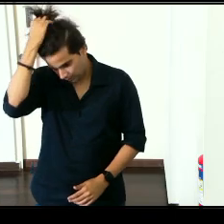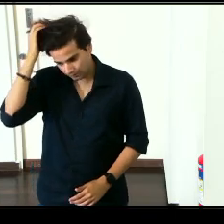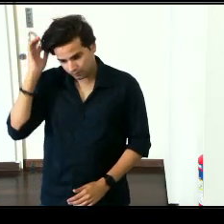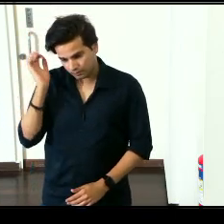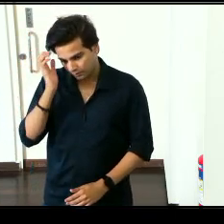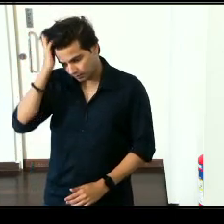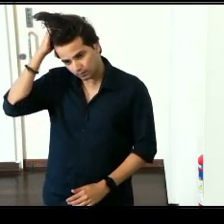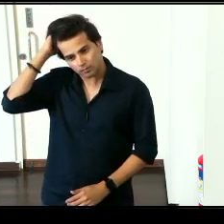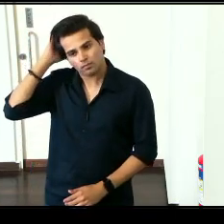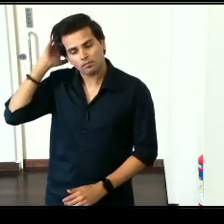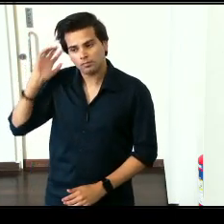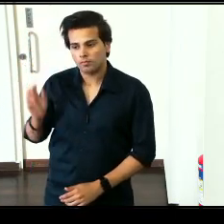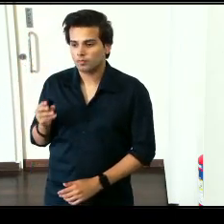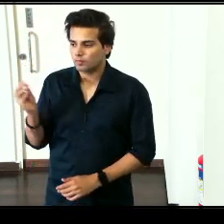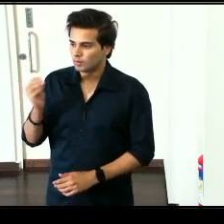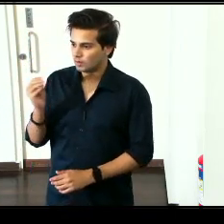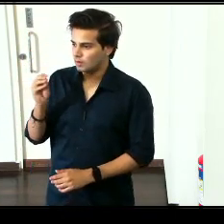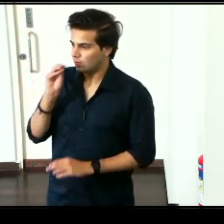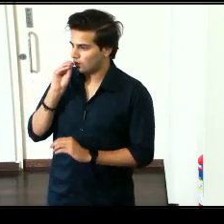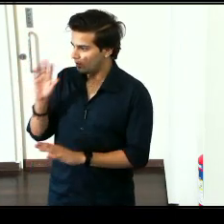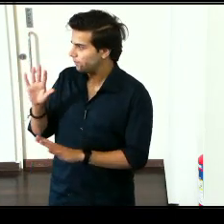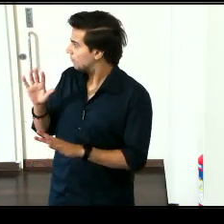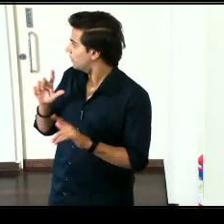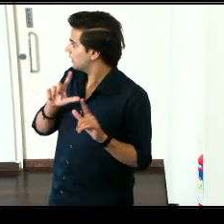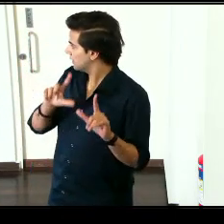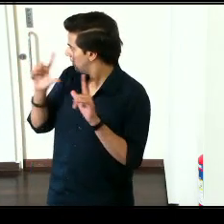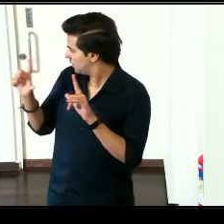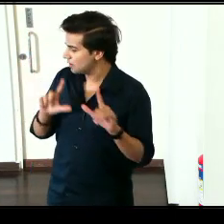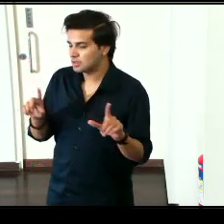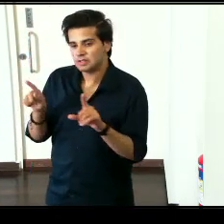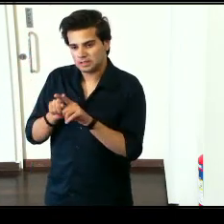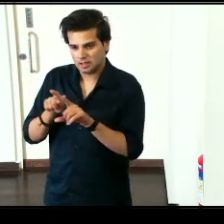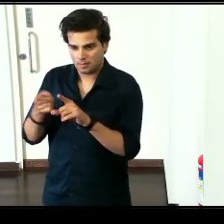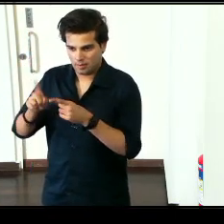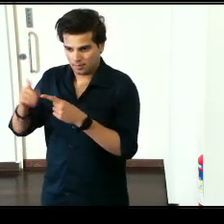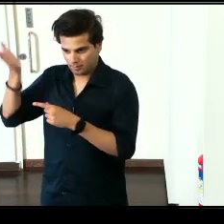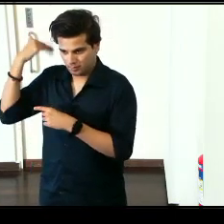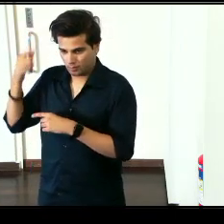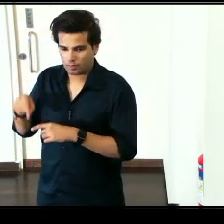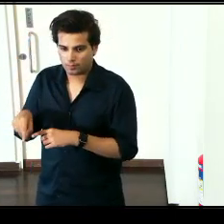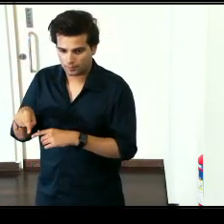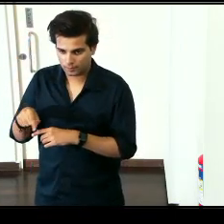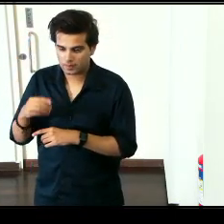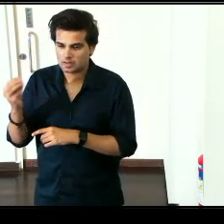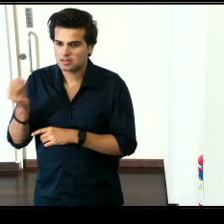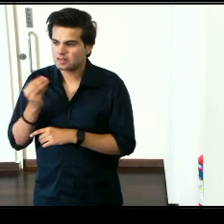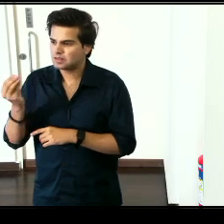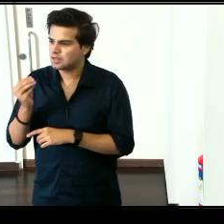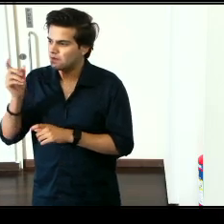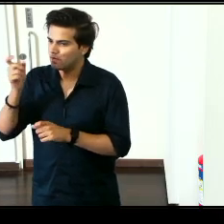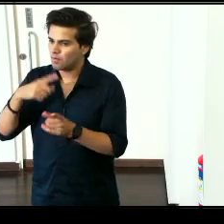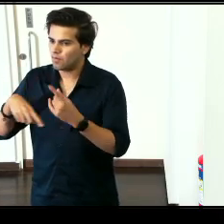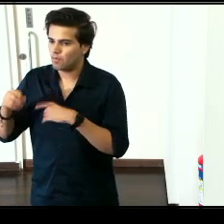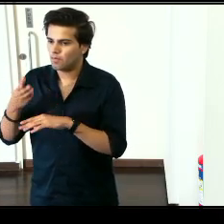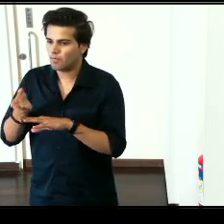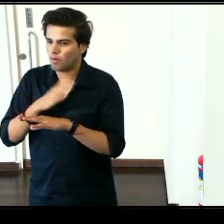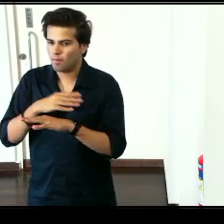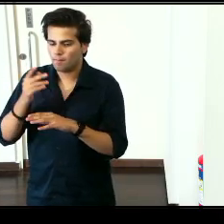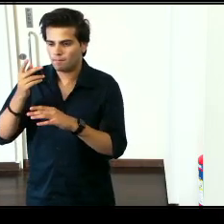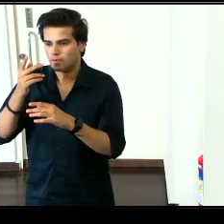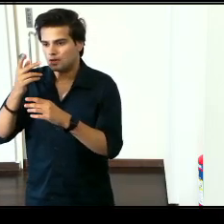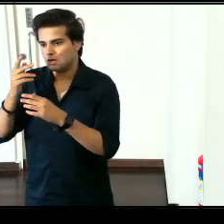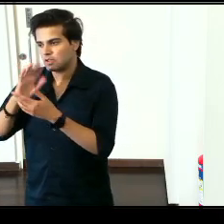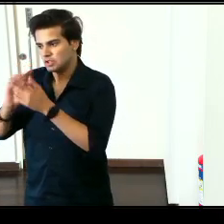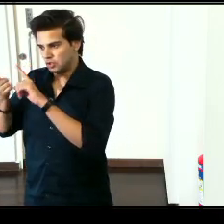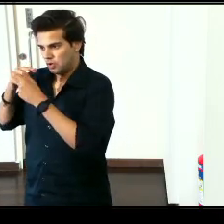again, it was an exhibition of this kind, which some of us from the Kerala Council of Historical Research